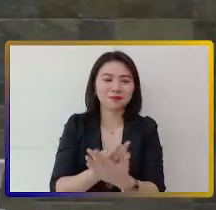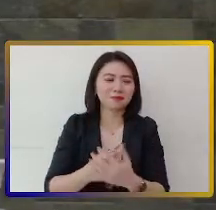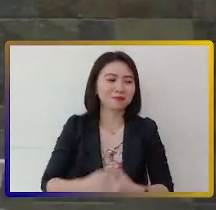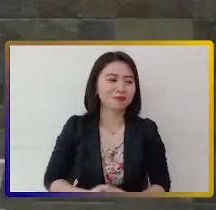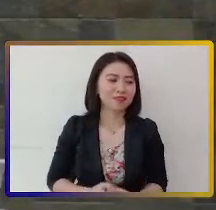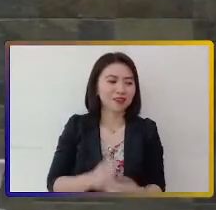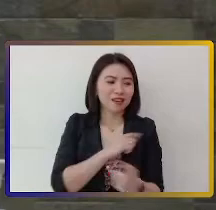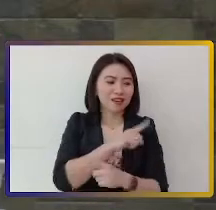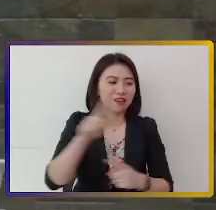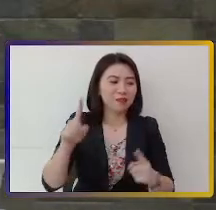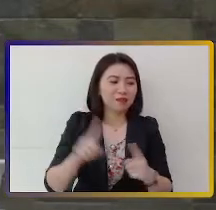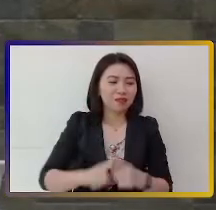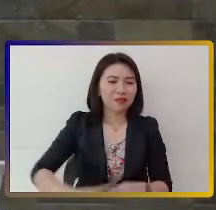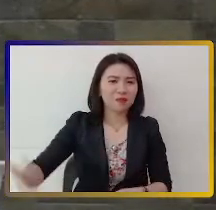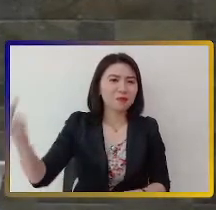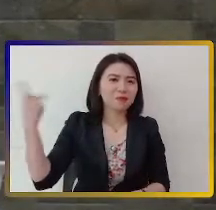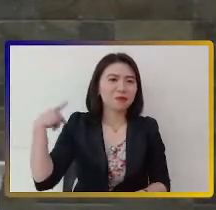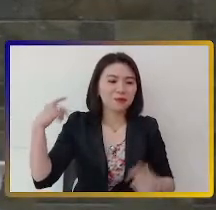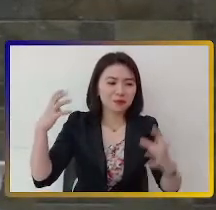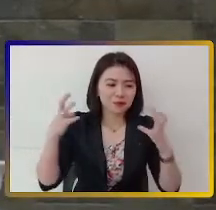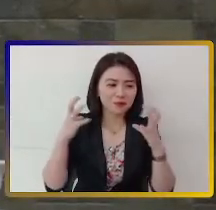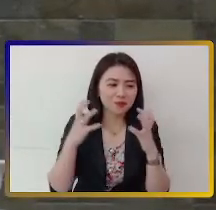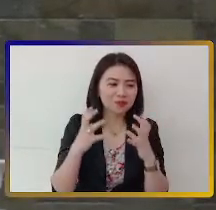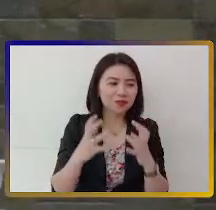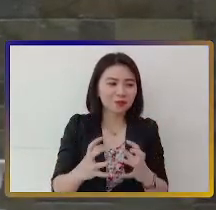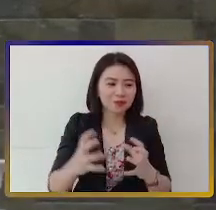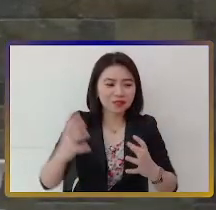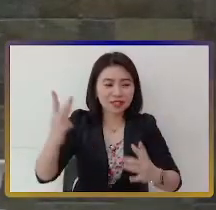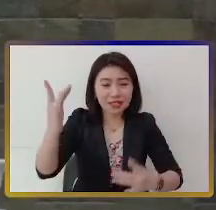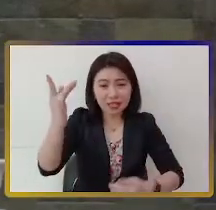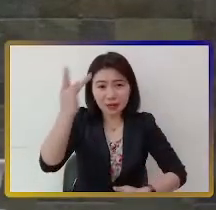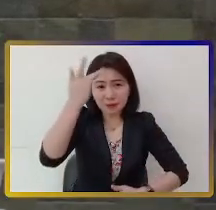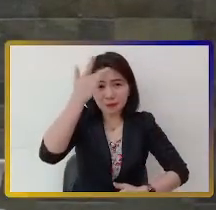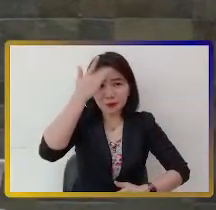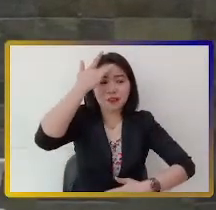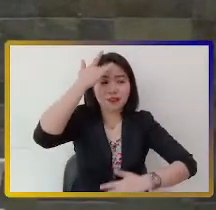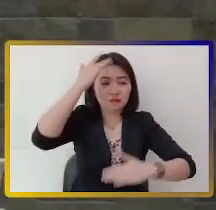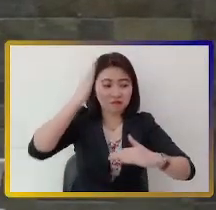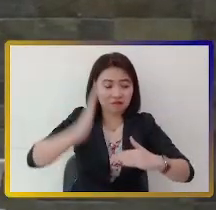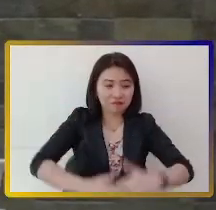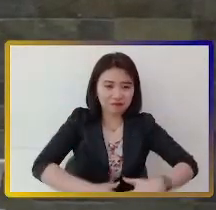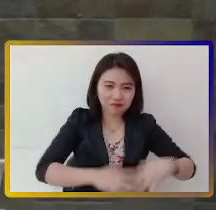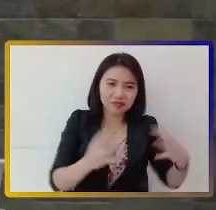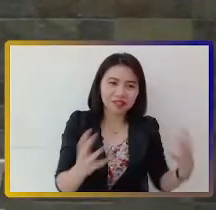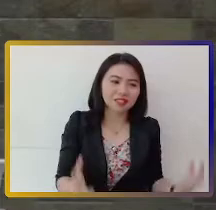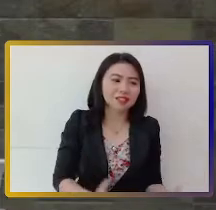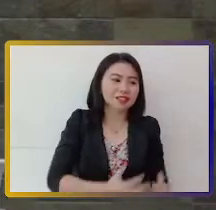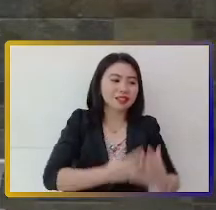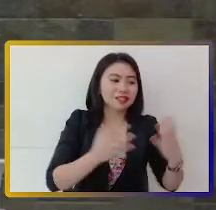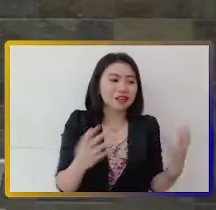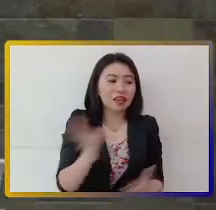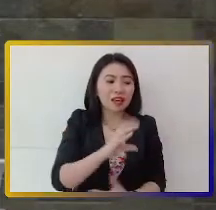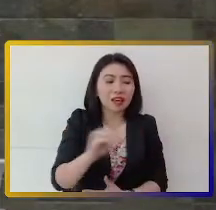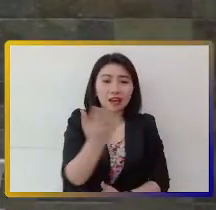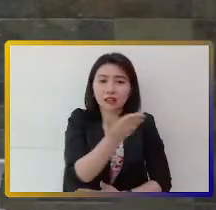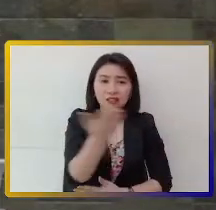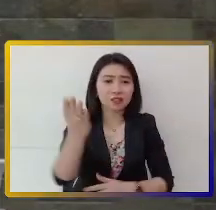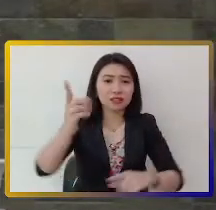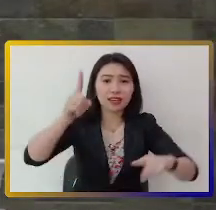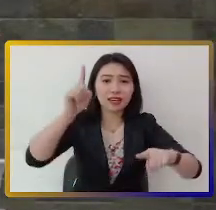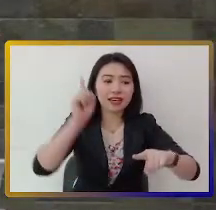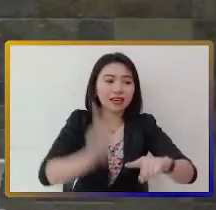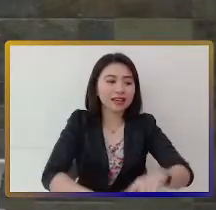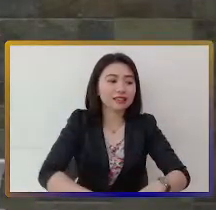whole. When the wounds go deeper than words and